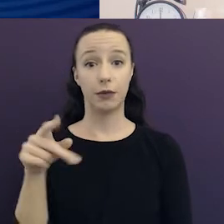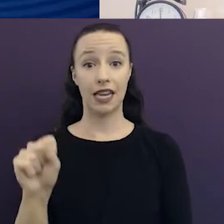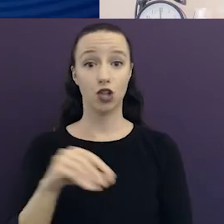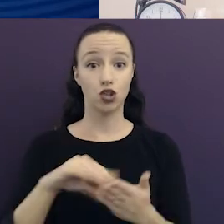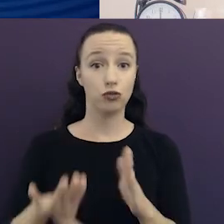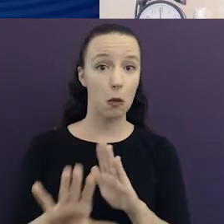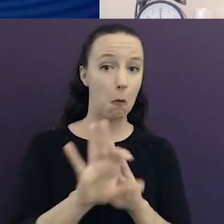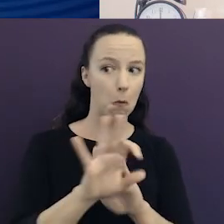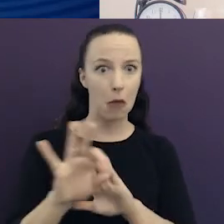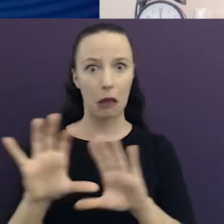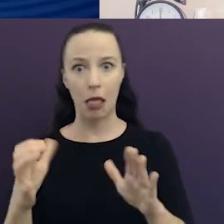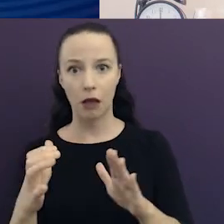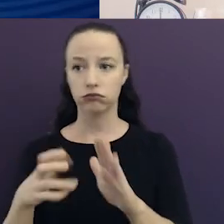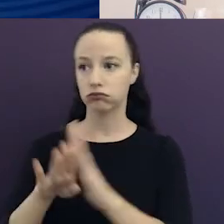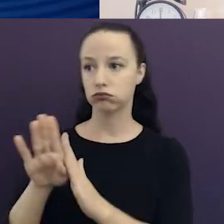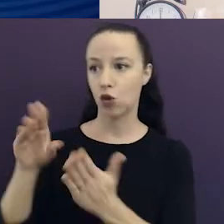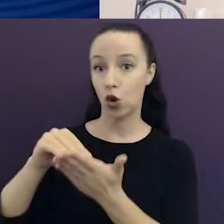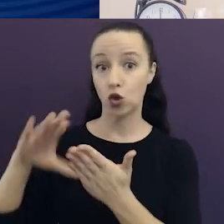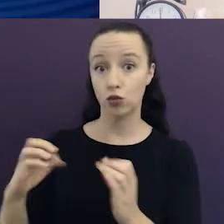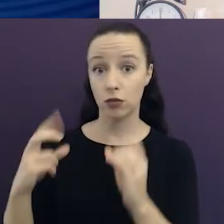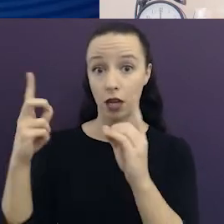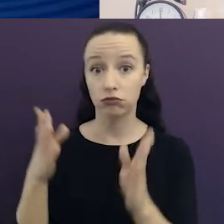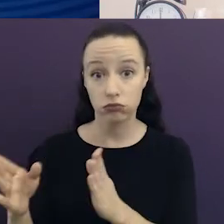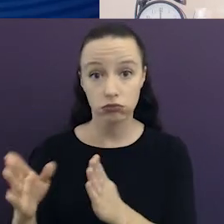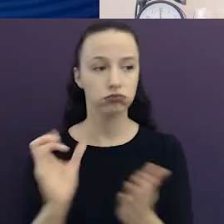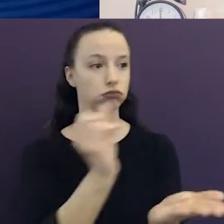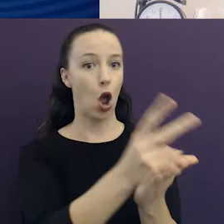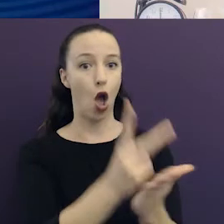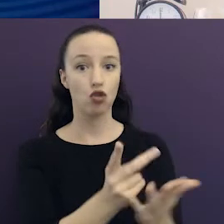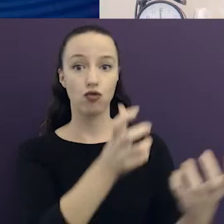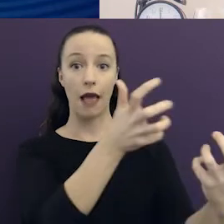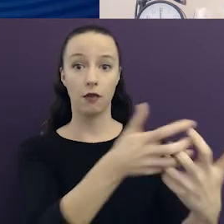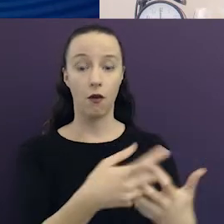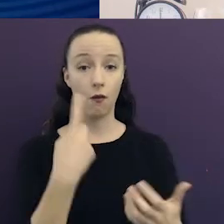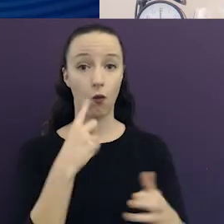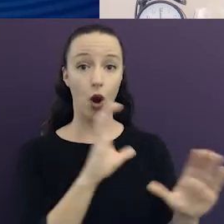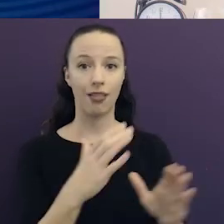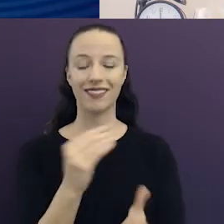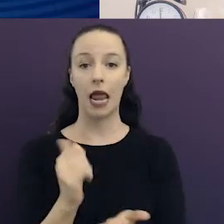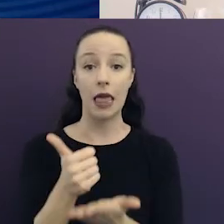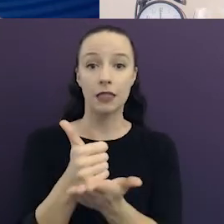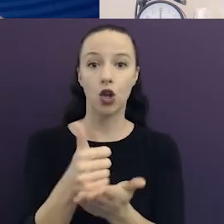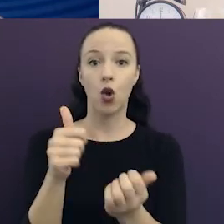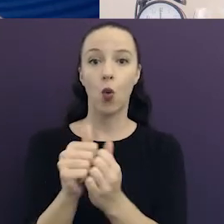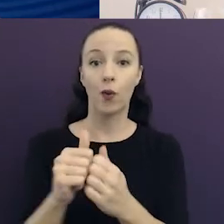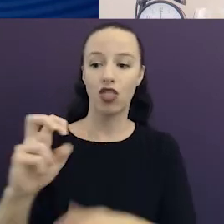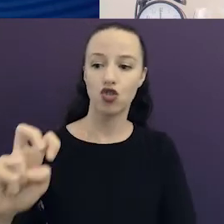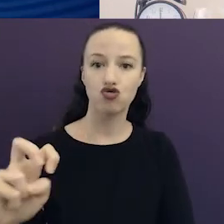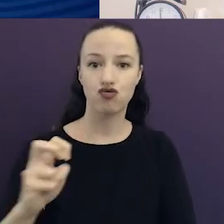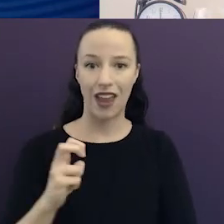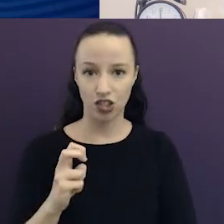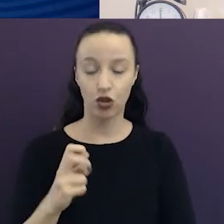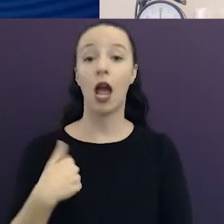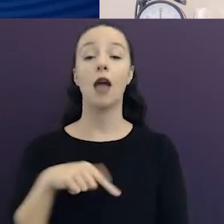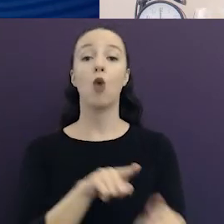their classes, create student education plans, authorize accommodations for their classes, and assist them with